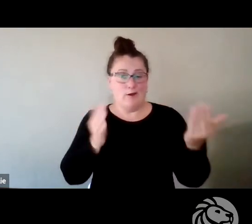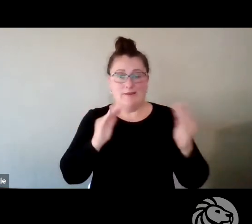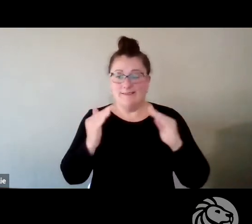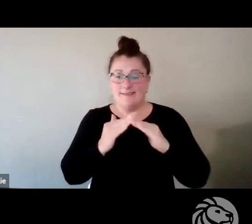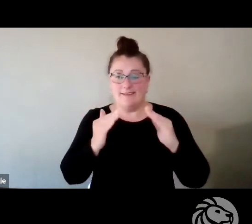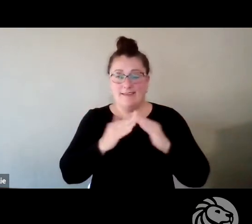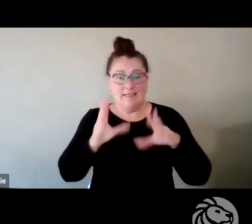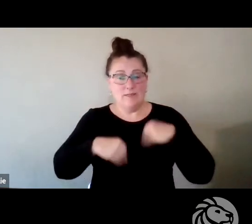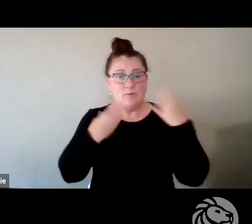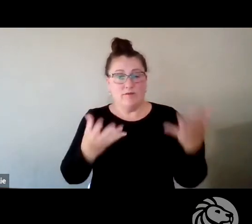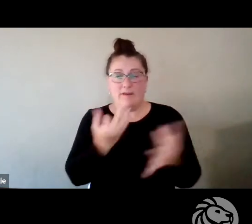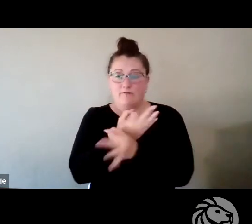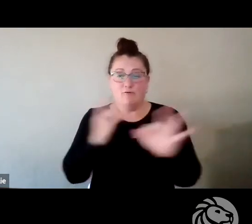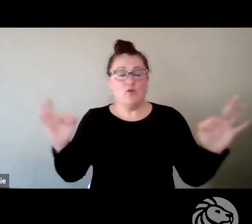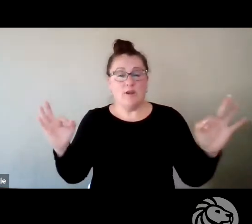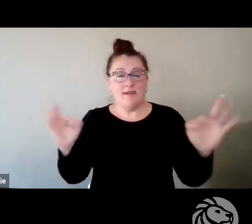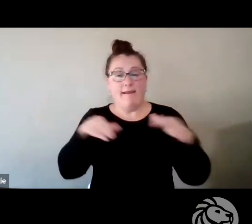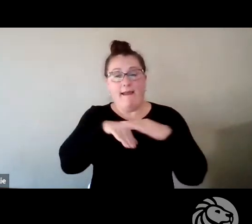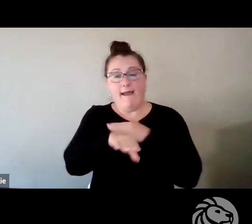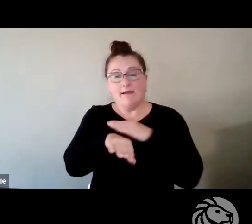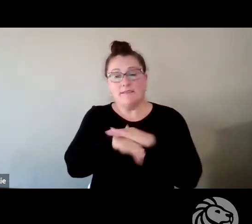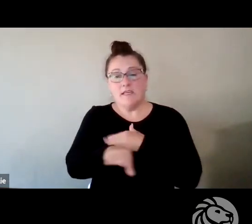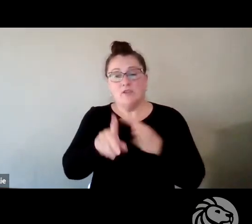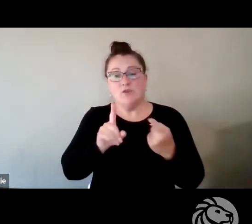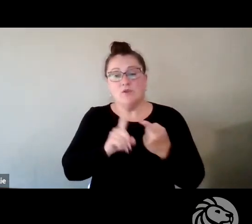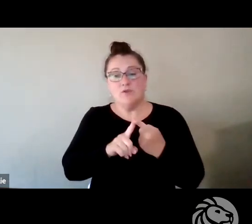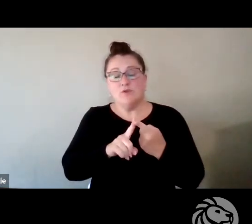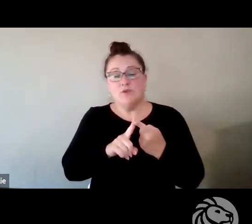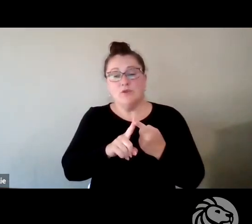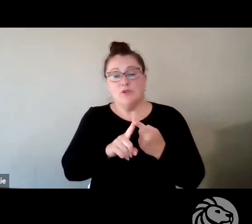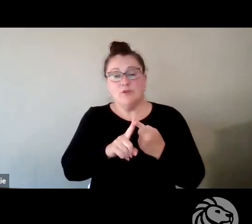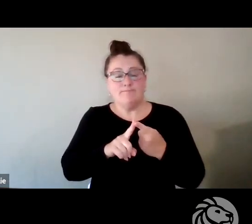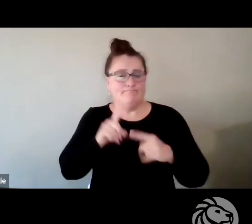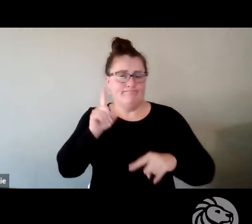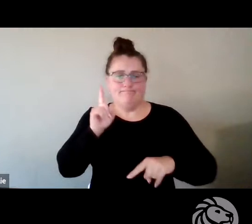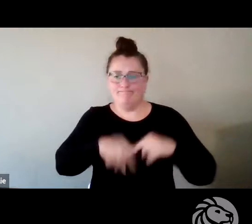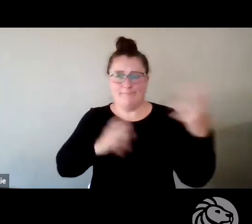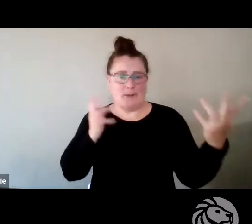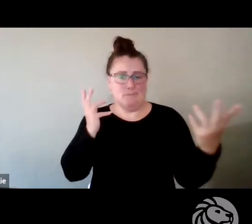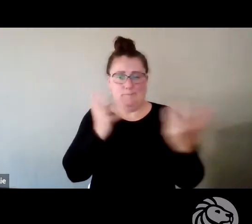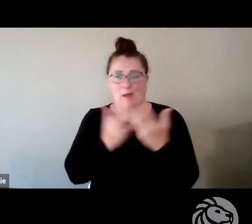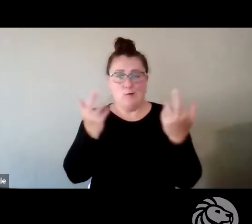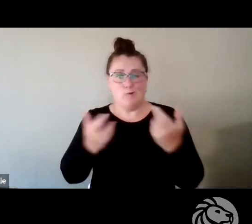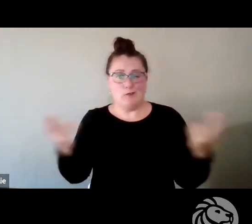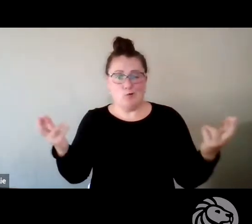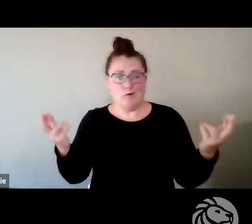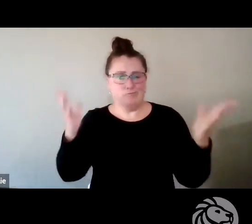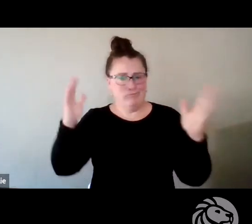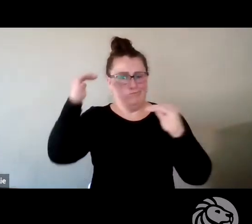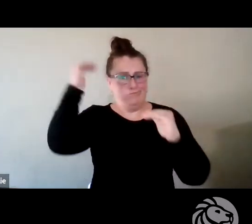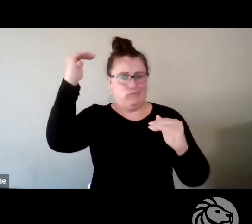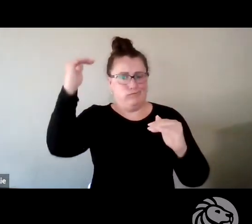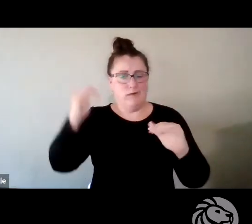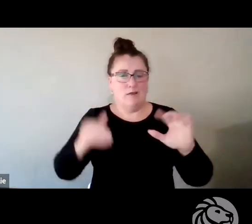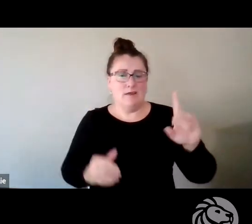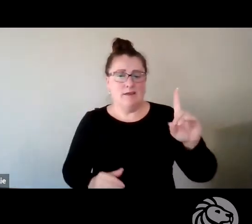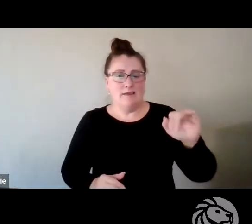providing free access to unmatched resources, data,